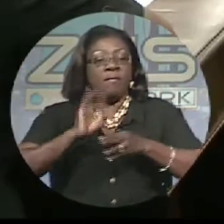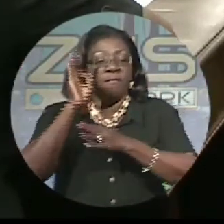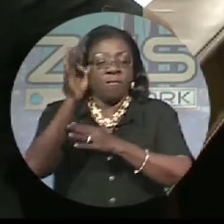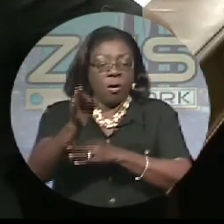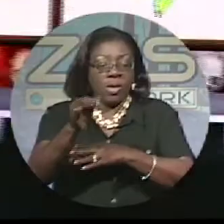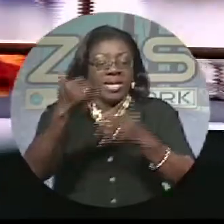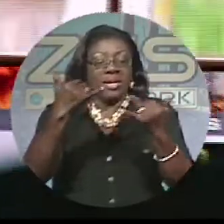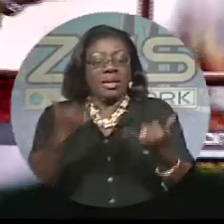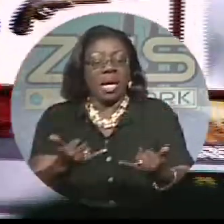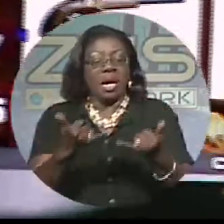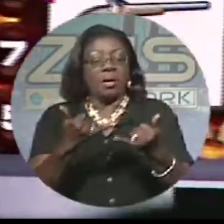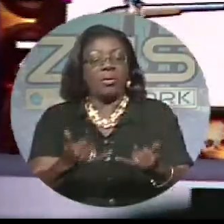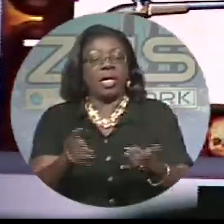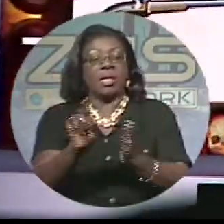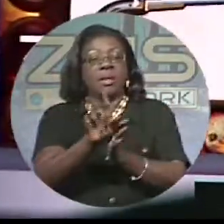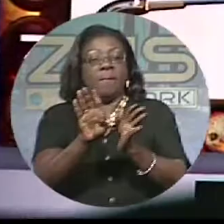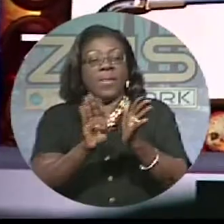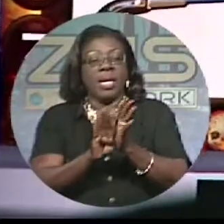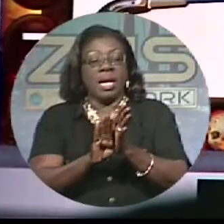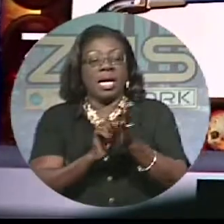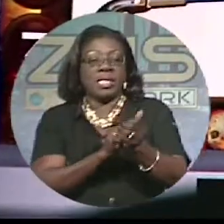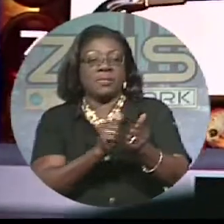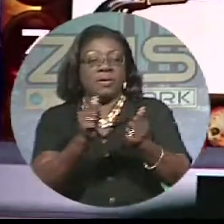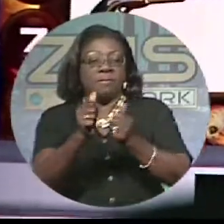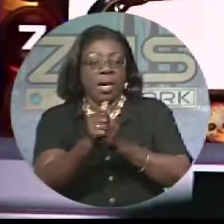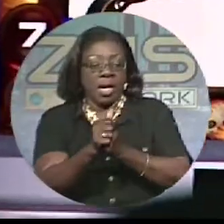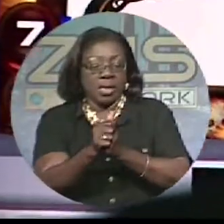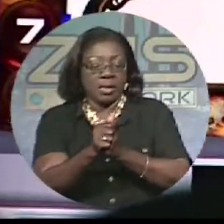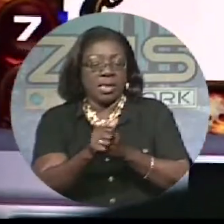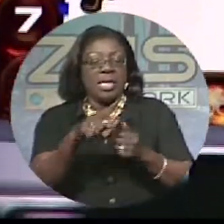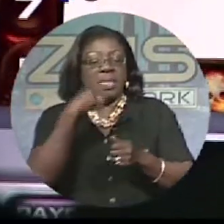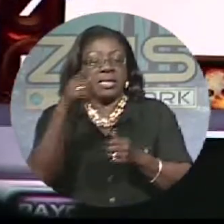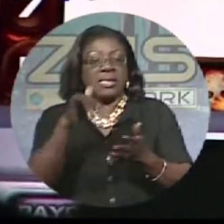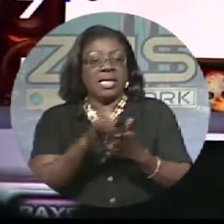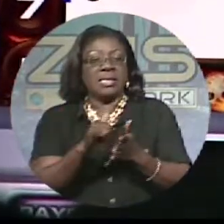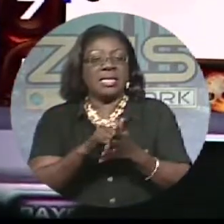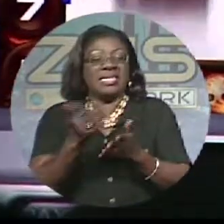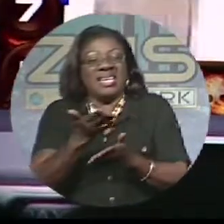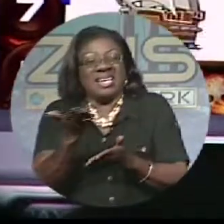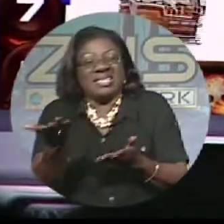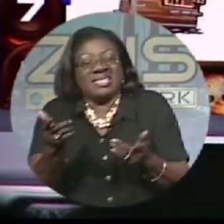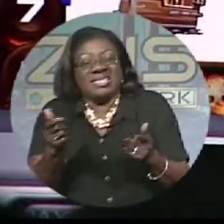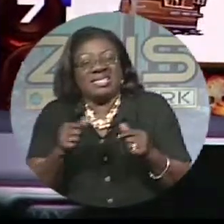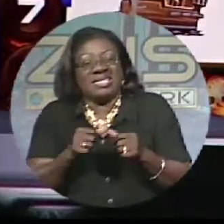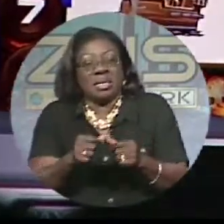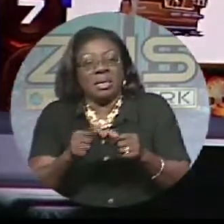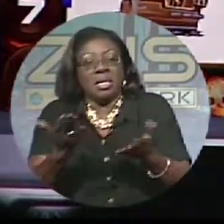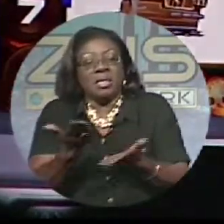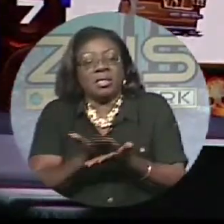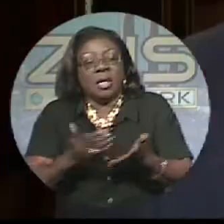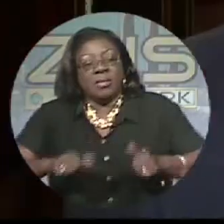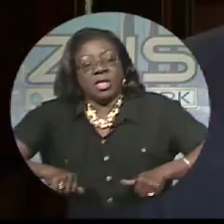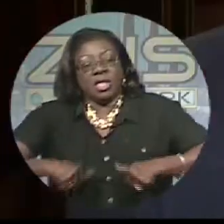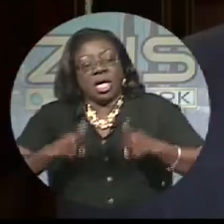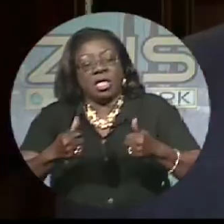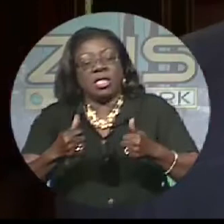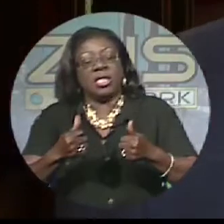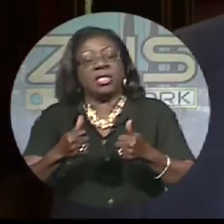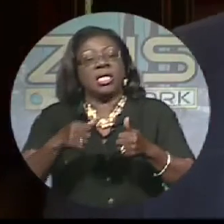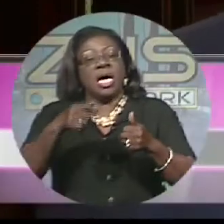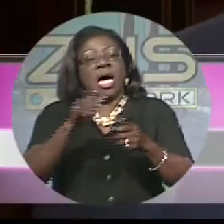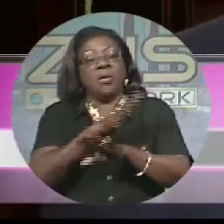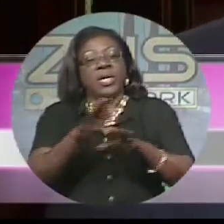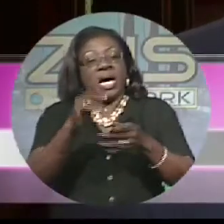been passed. As it stands, Smith believes the legislation still poses some challenges. It's a little bit challenging to understand